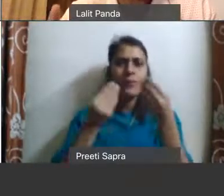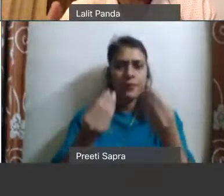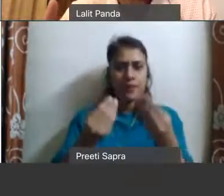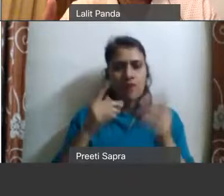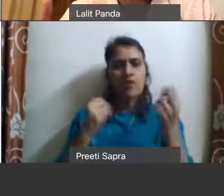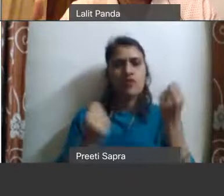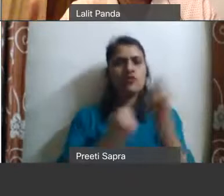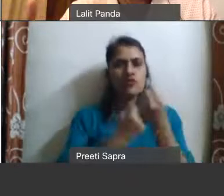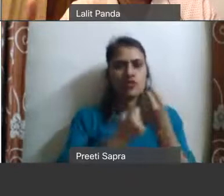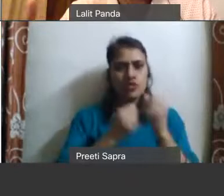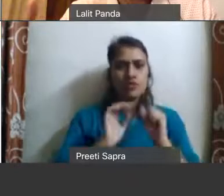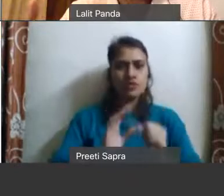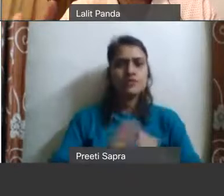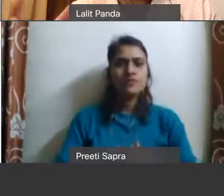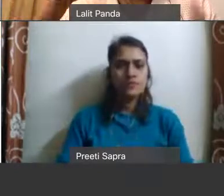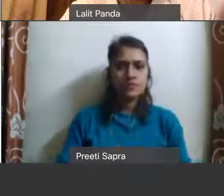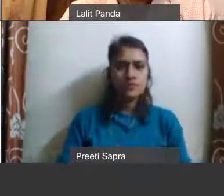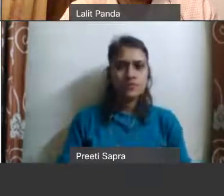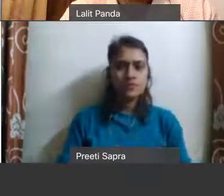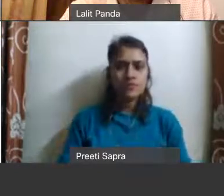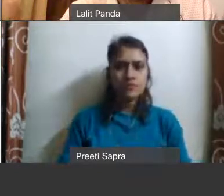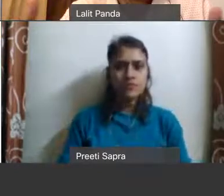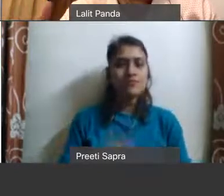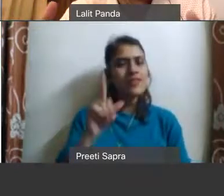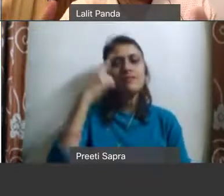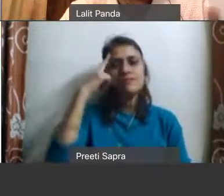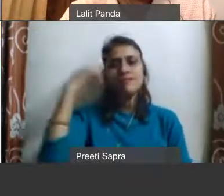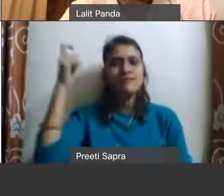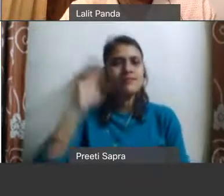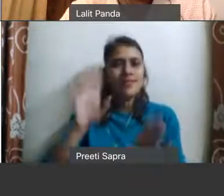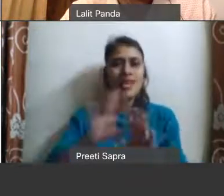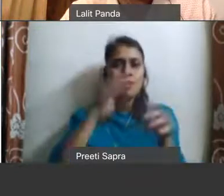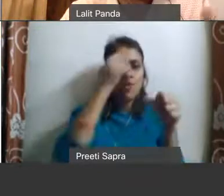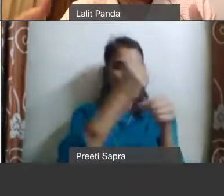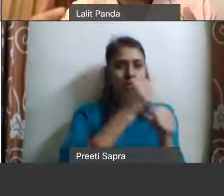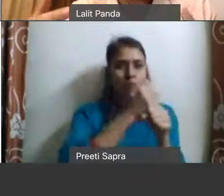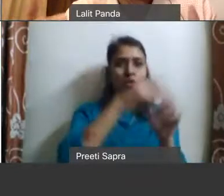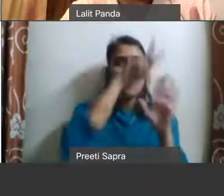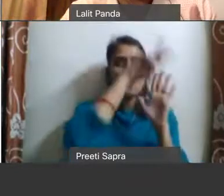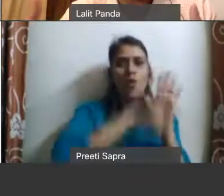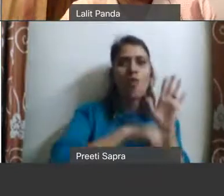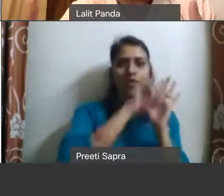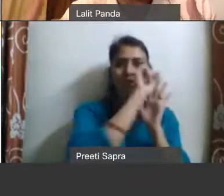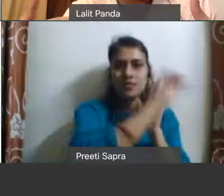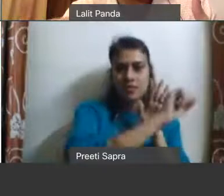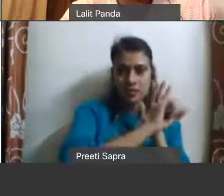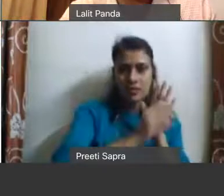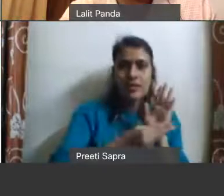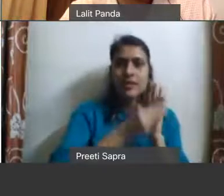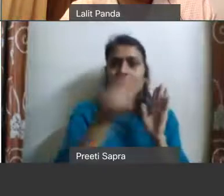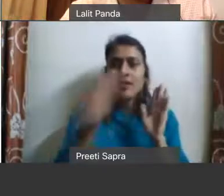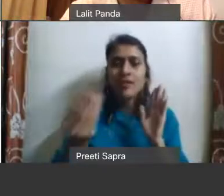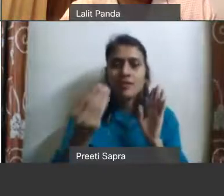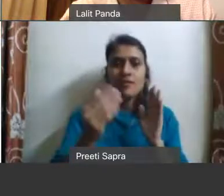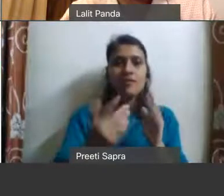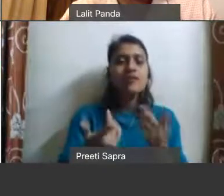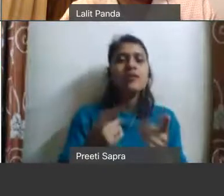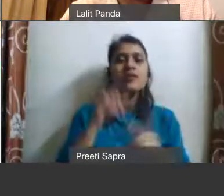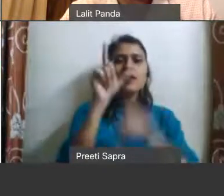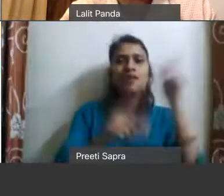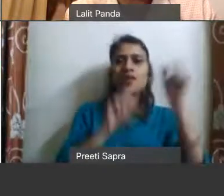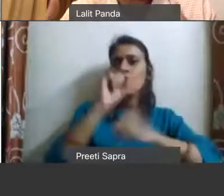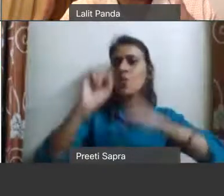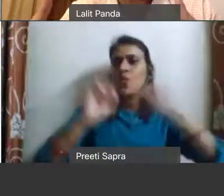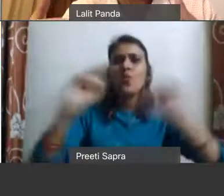with this, which is that imagine there is a government policy that we want to hire individuals